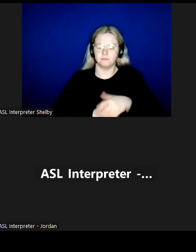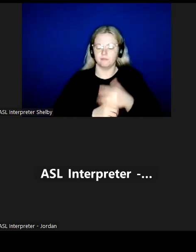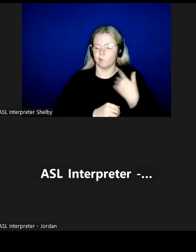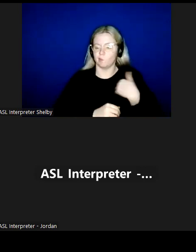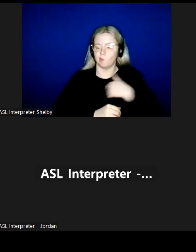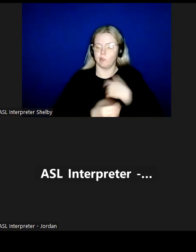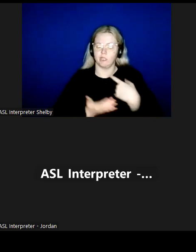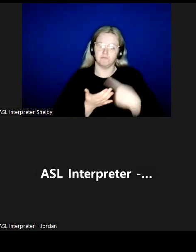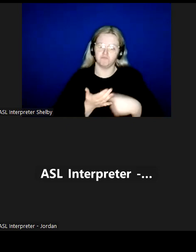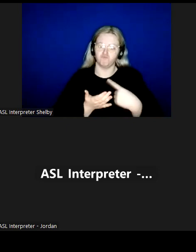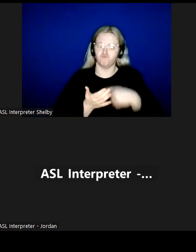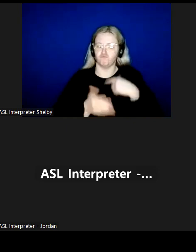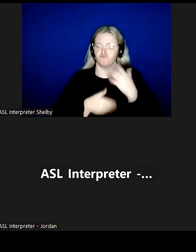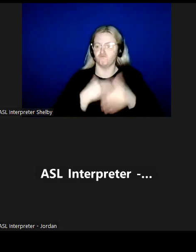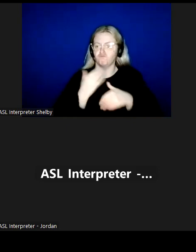along,